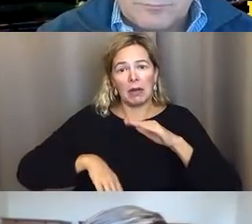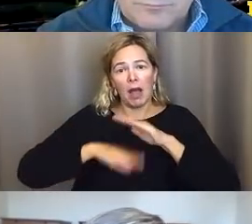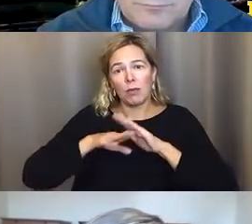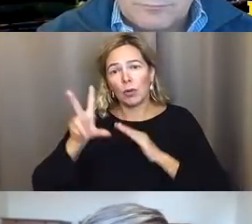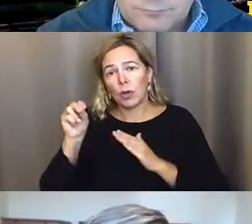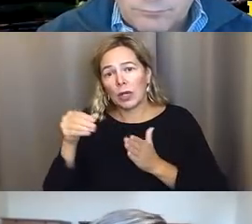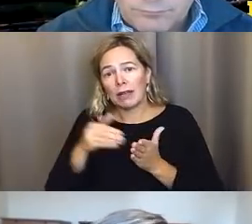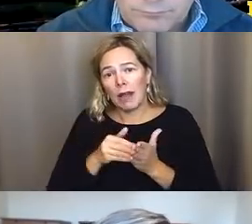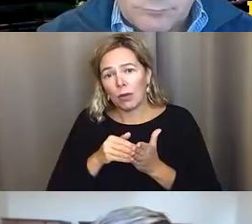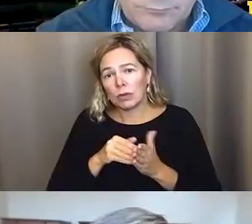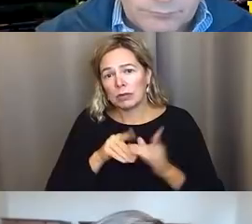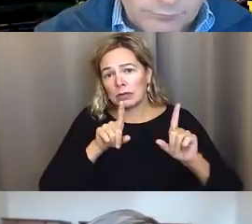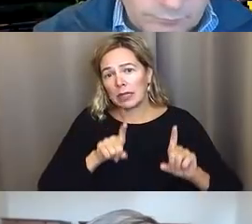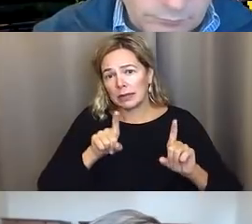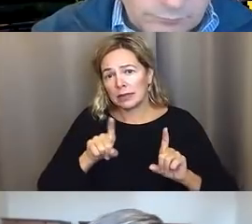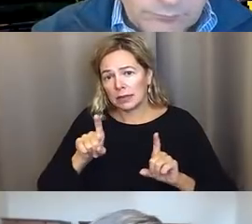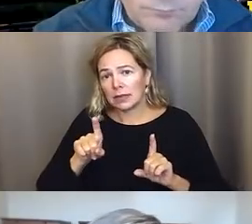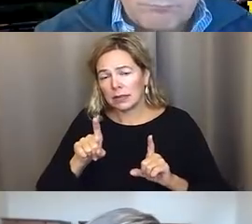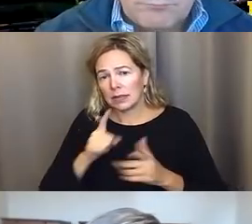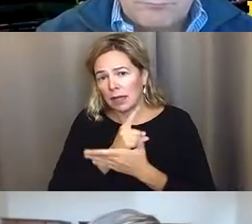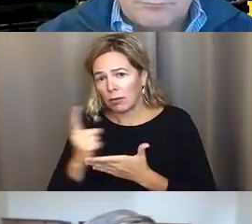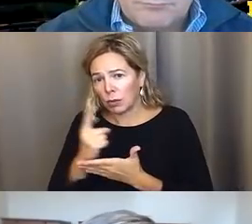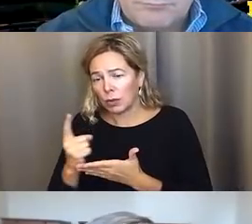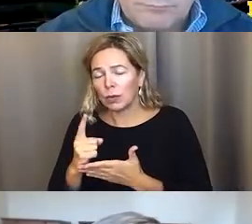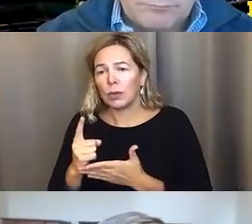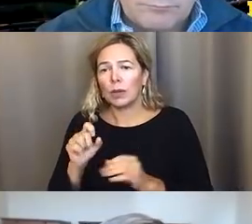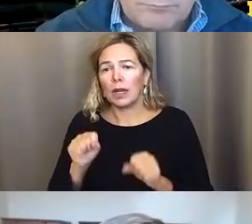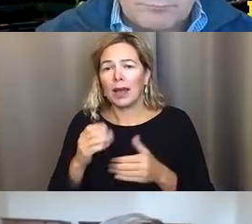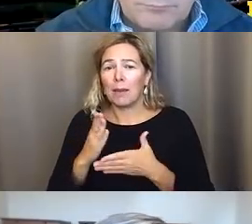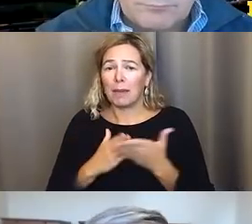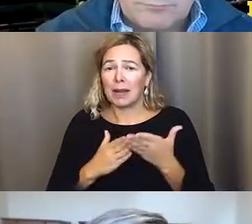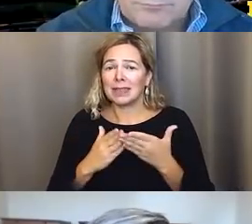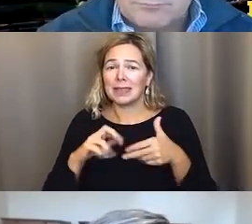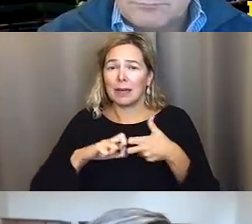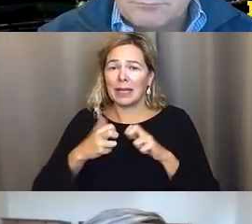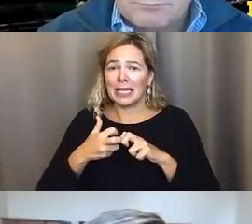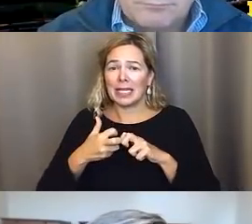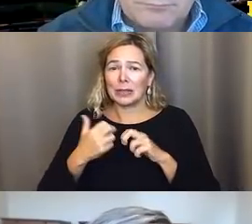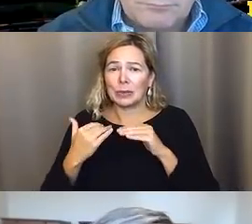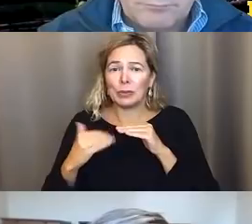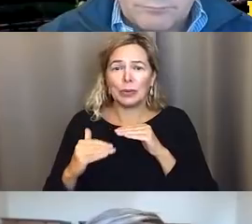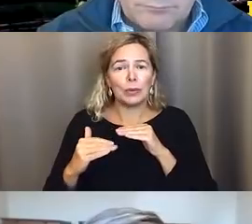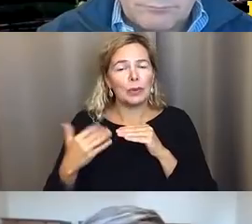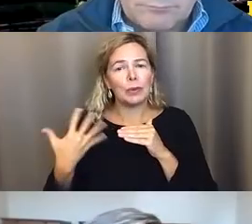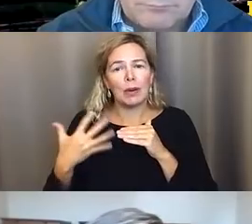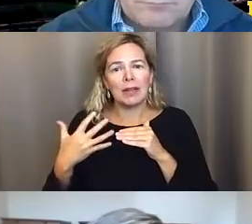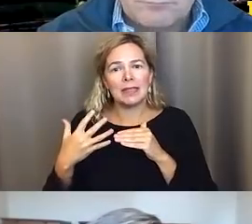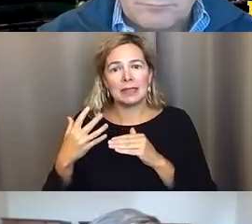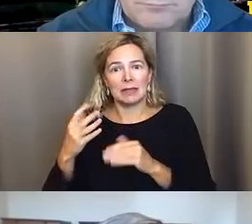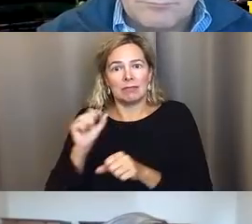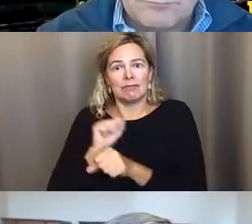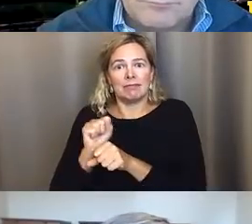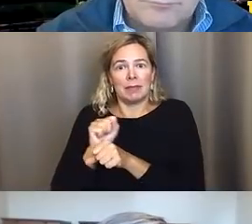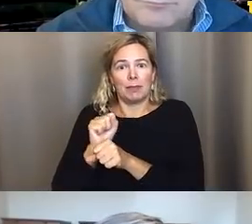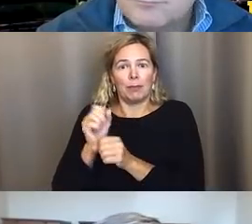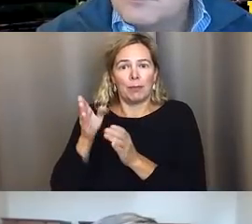but you know, some of the bottlenecks are actually, you know, the personnel, as well as some